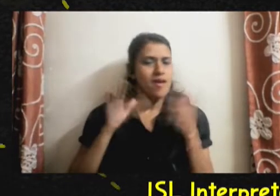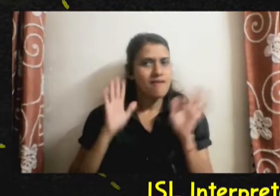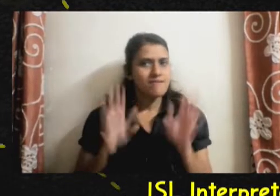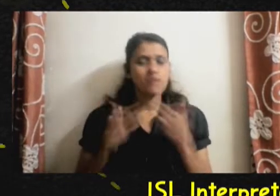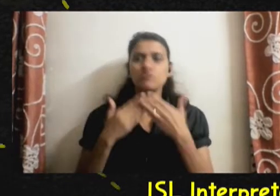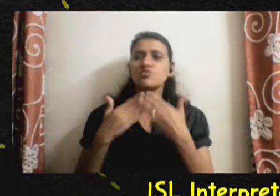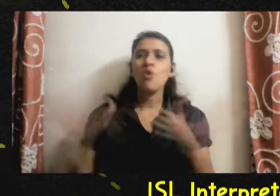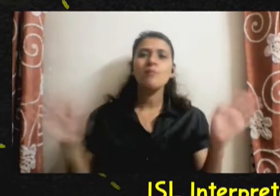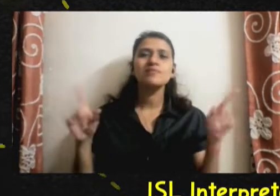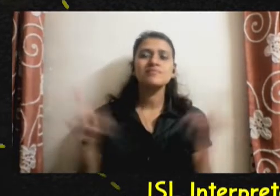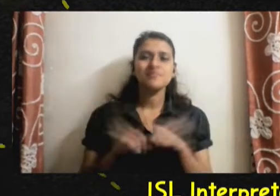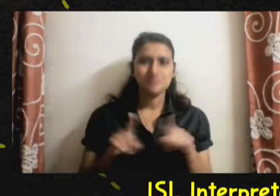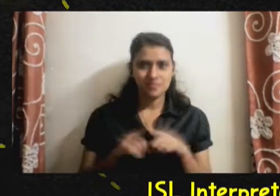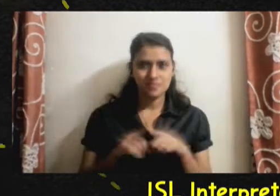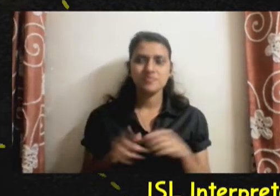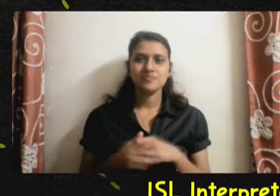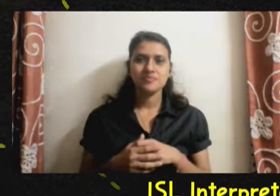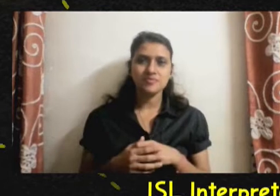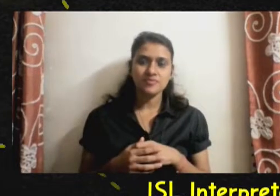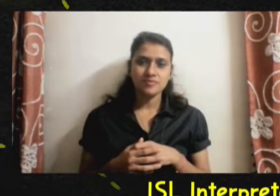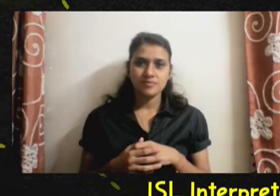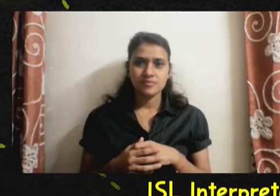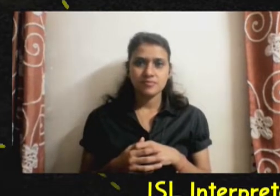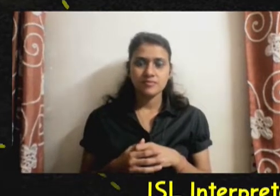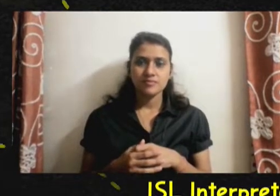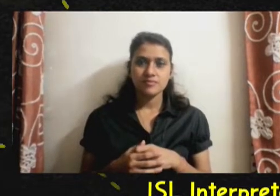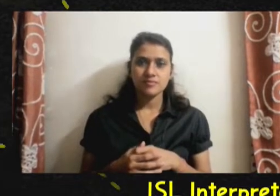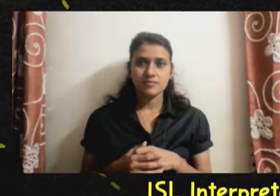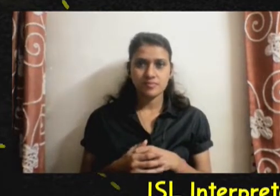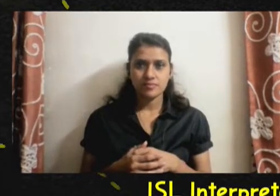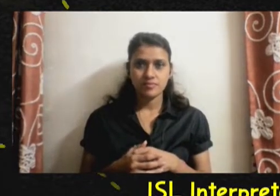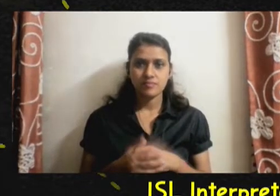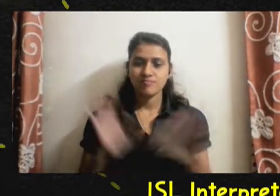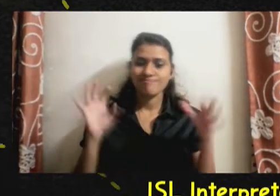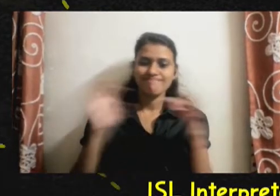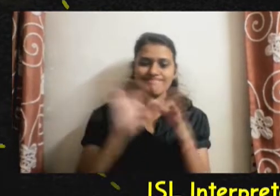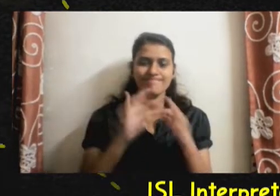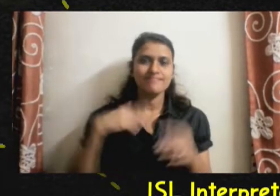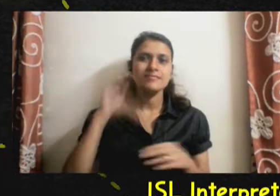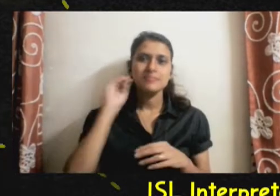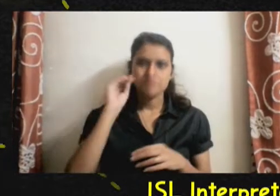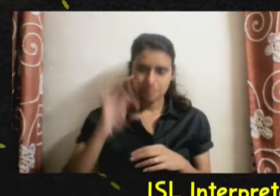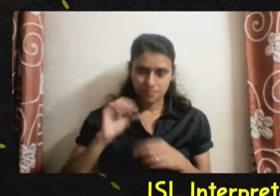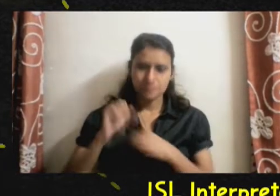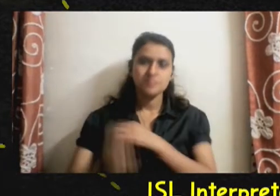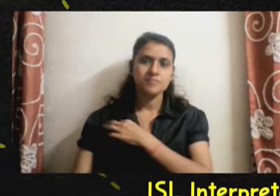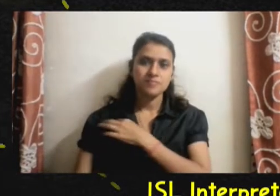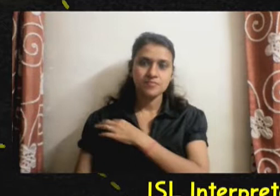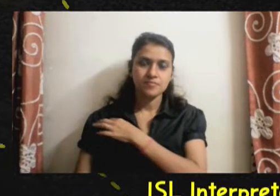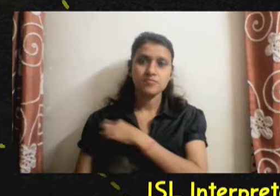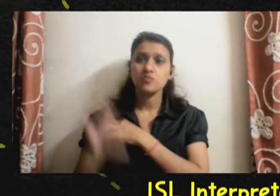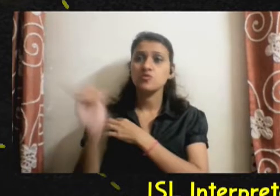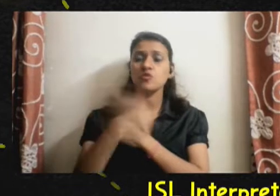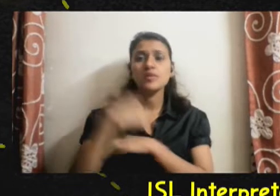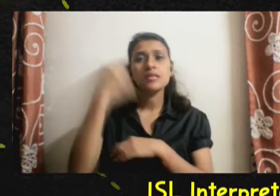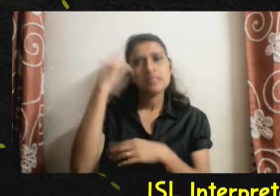to what Vinay was saying, is that I think, really we need to interrogate all of us who've been doing the work on sexual rights